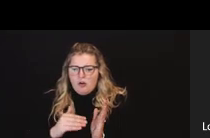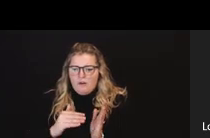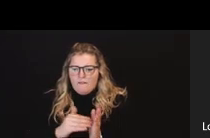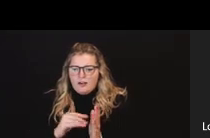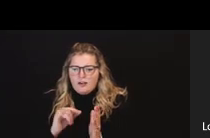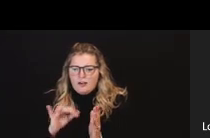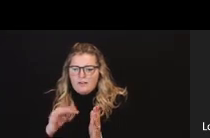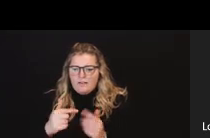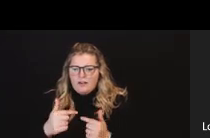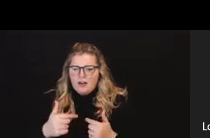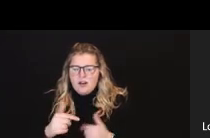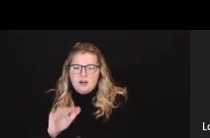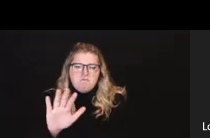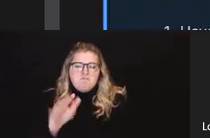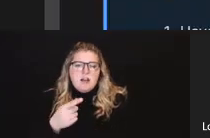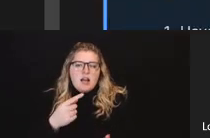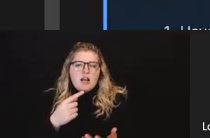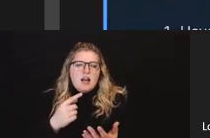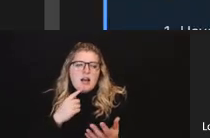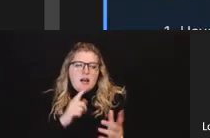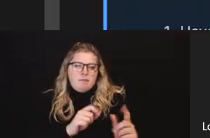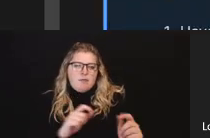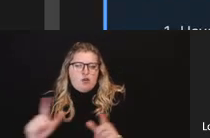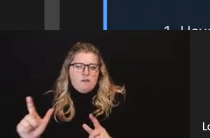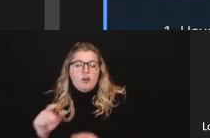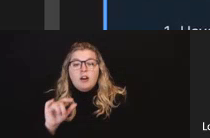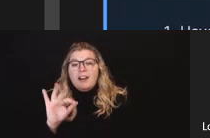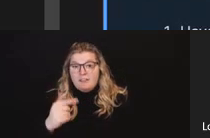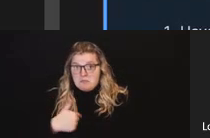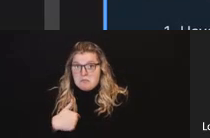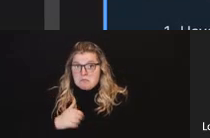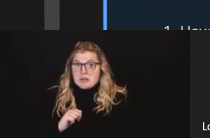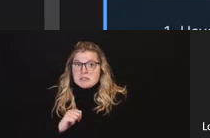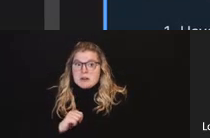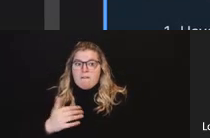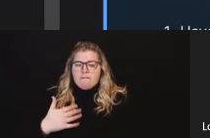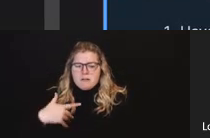have questions, let me just kind of pull this over. If I ever have questions about,